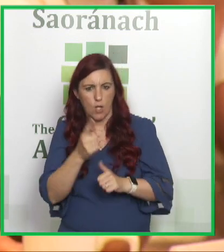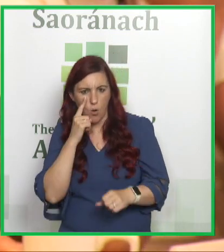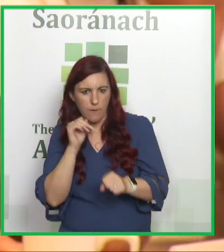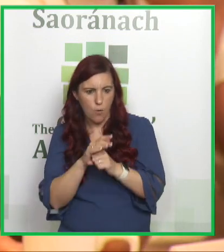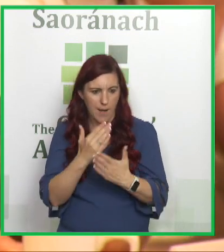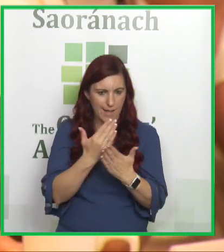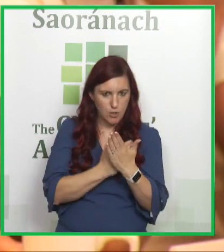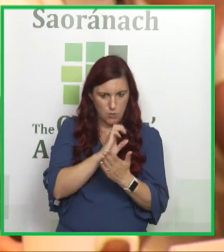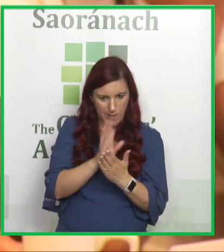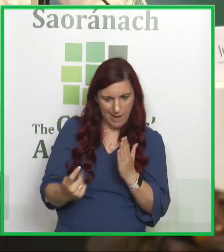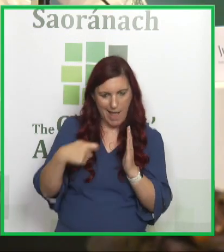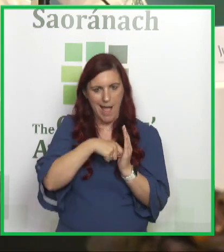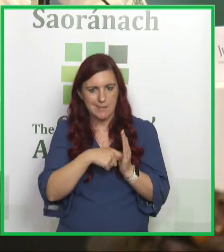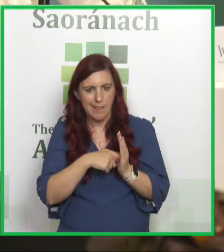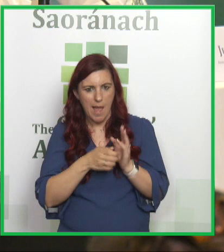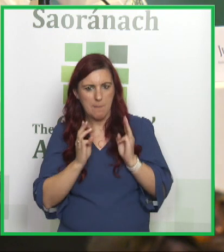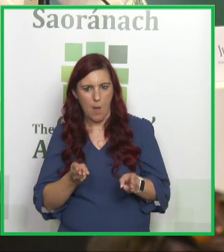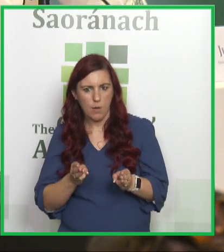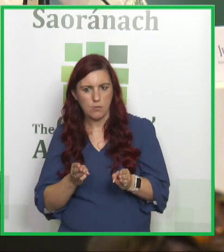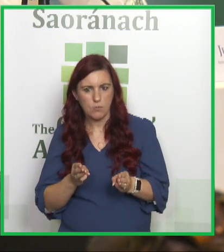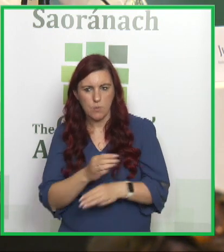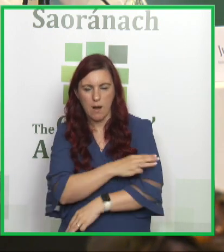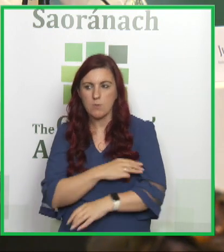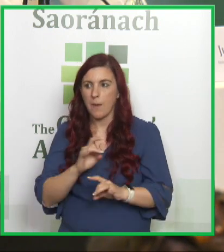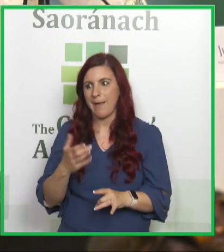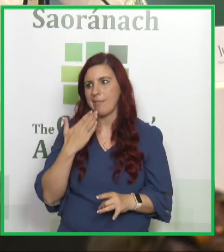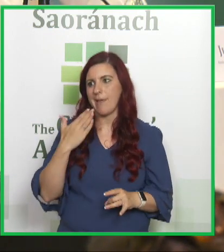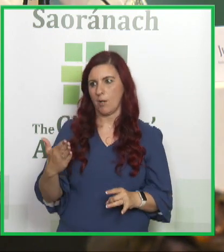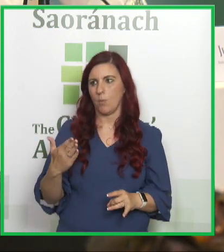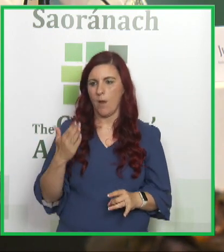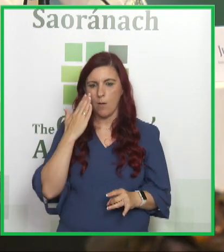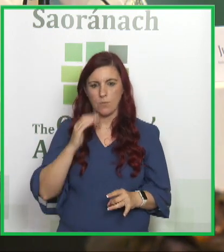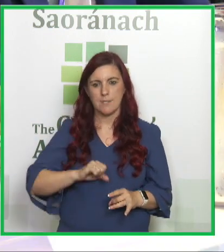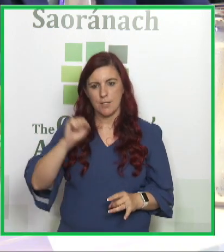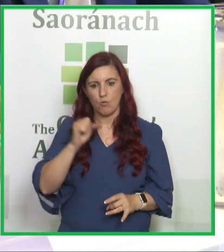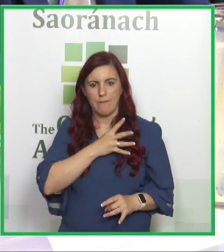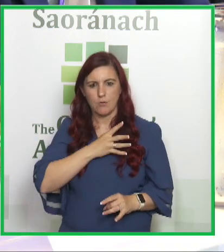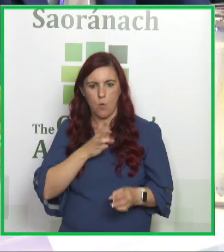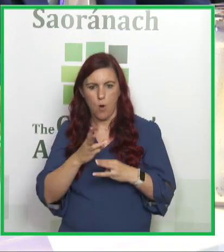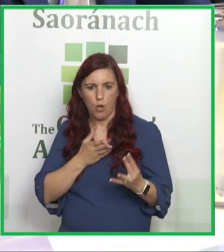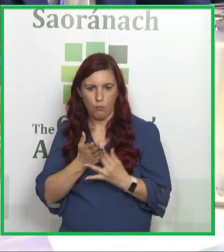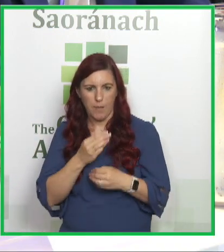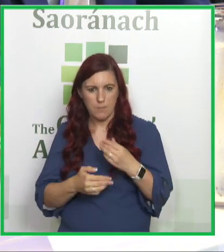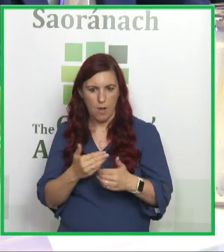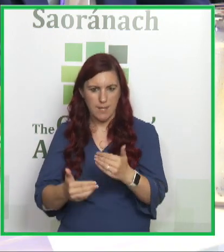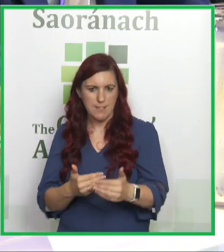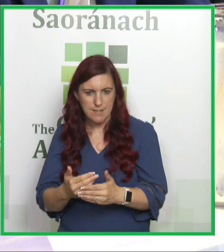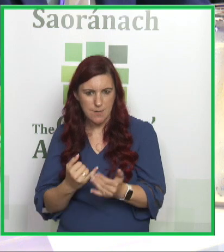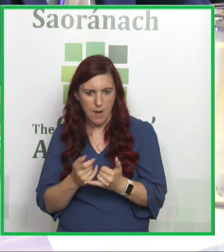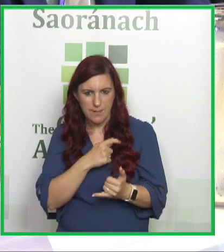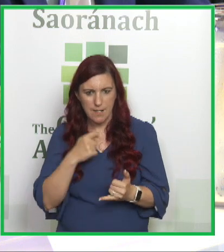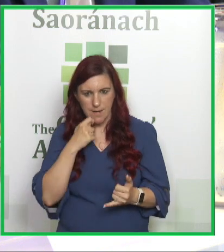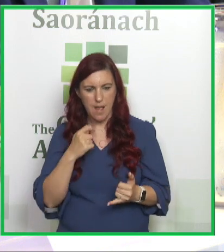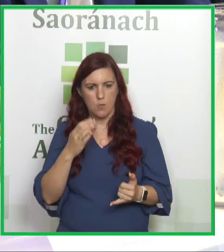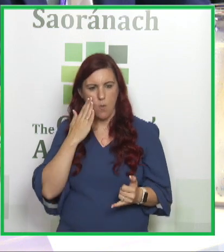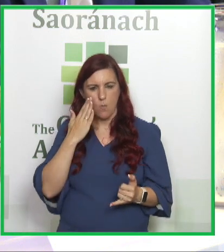legislation that we can include in that. Okay, David, and I really appreciate you're the senior official working through this, and as I said, I'm well aware we